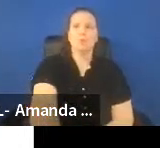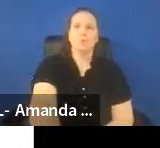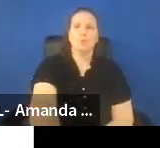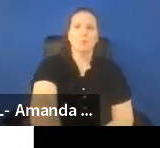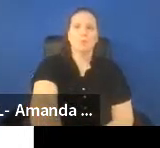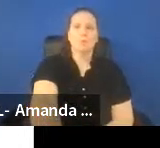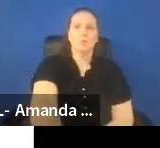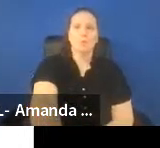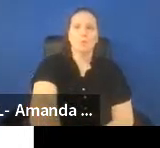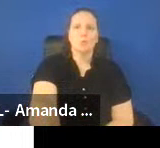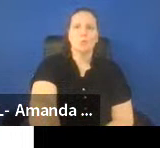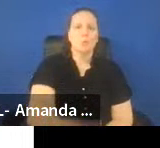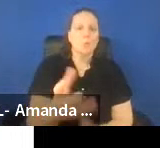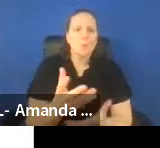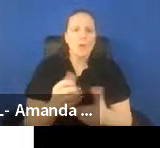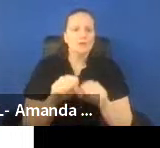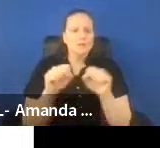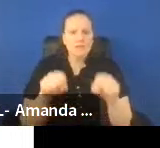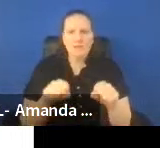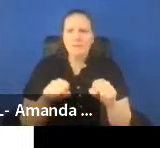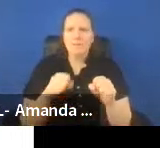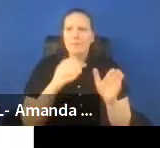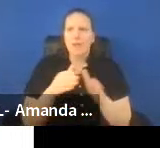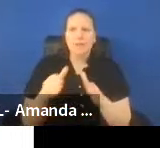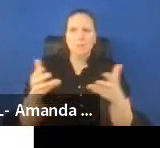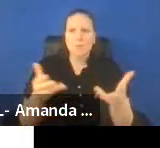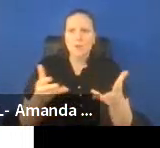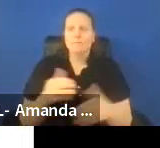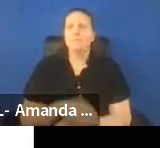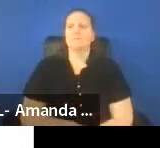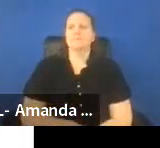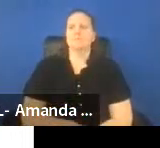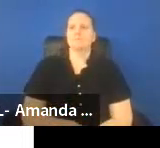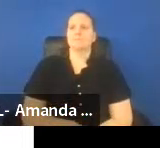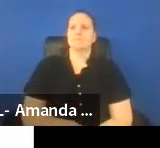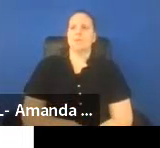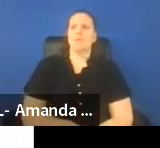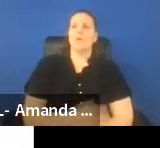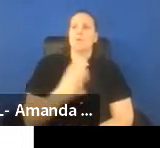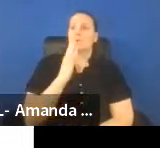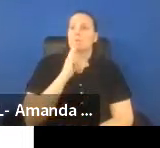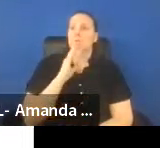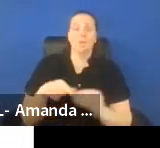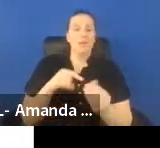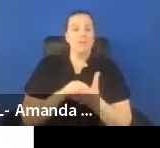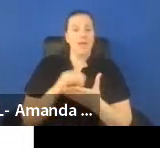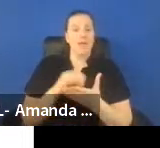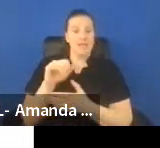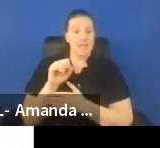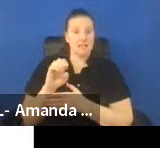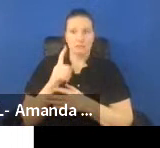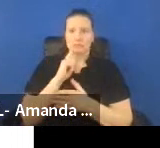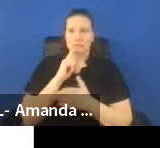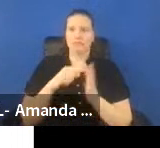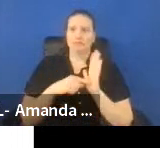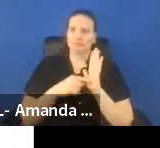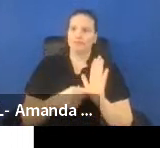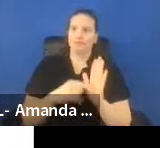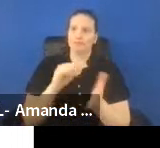is systemic and patterned? So we'll talk about some cases that kind of exemplify